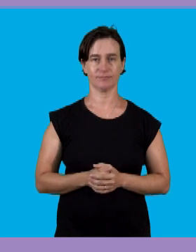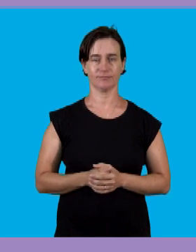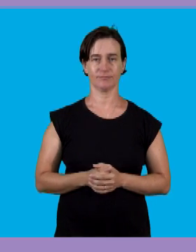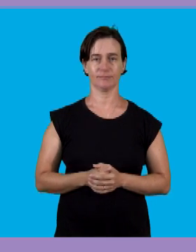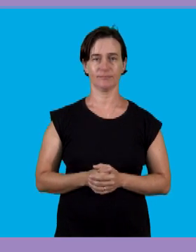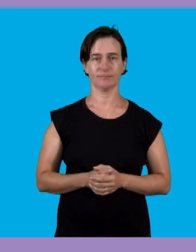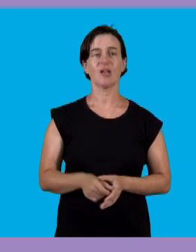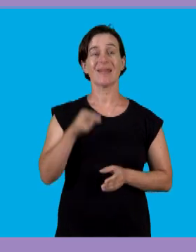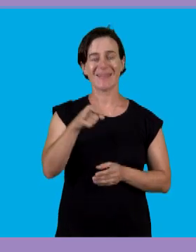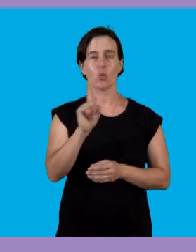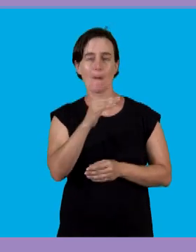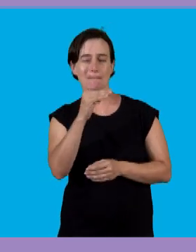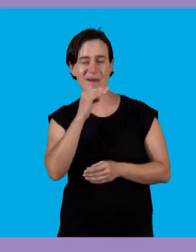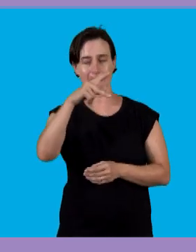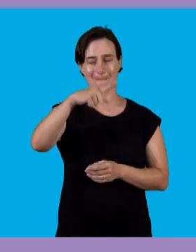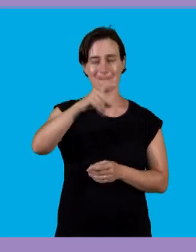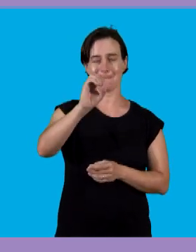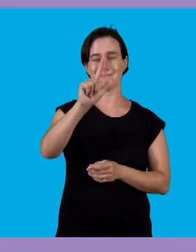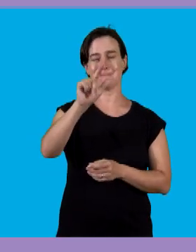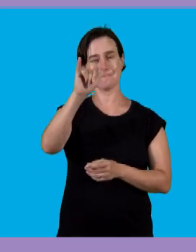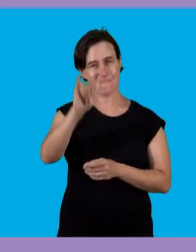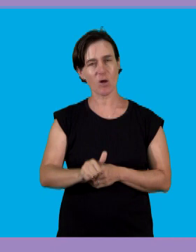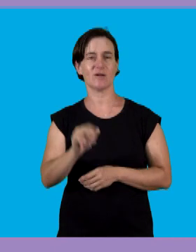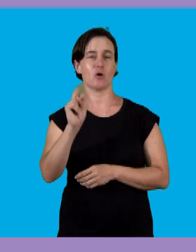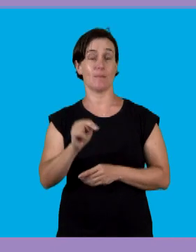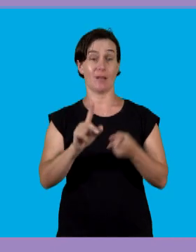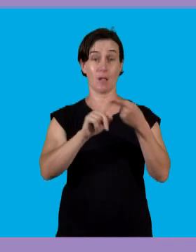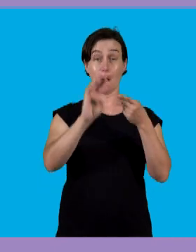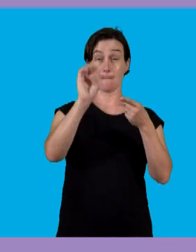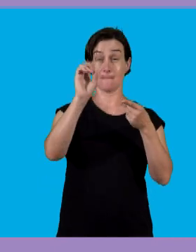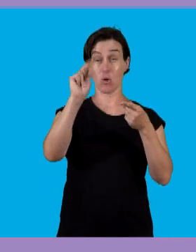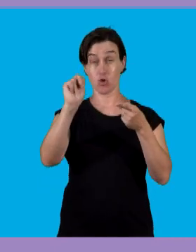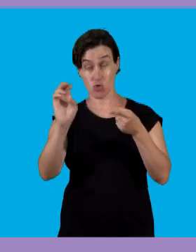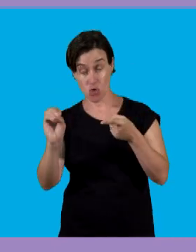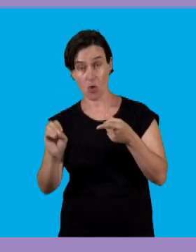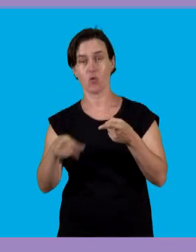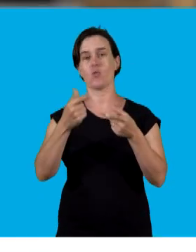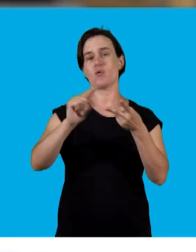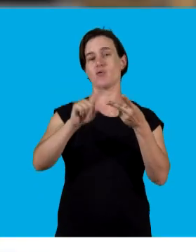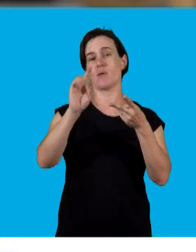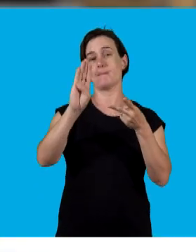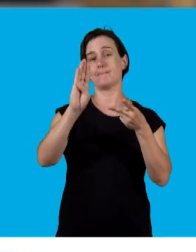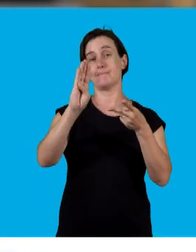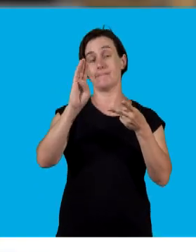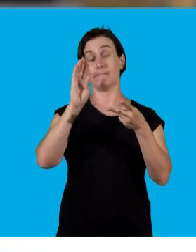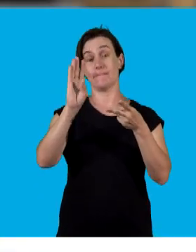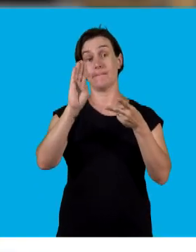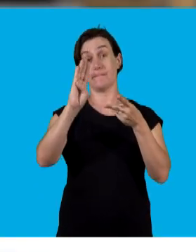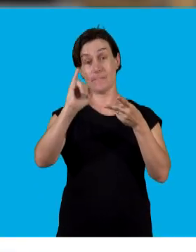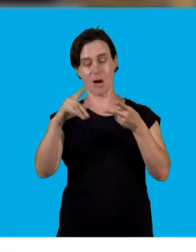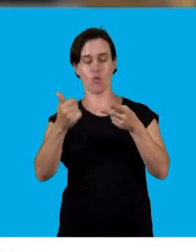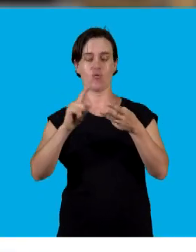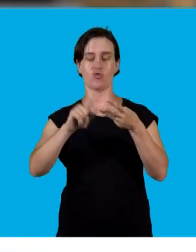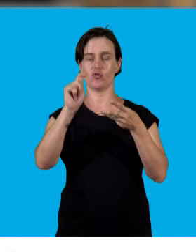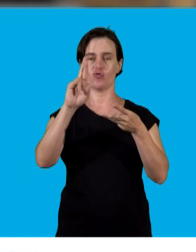is what polynomials are. We have monomials, binomials, and trinomials.